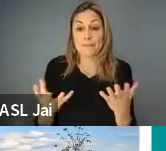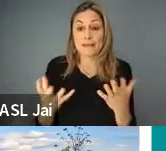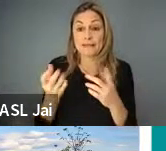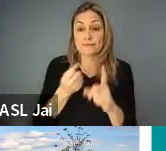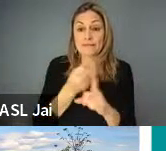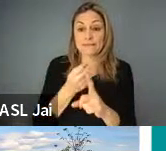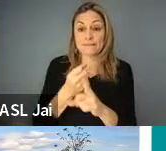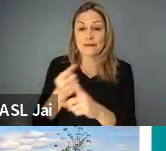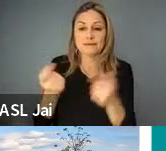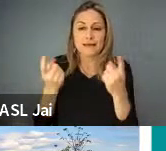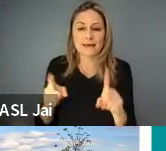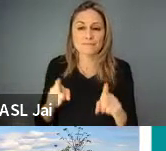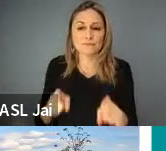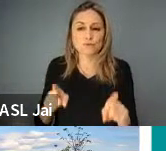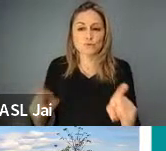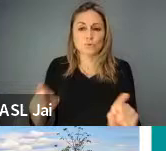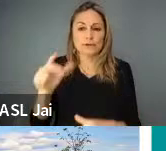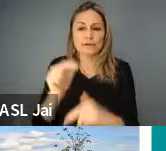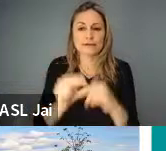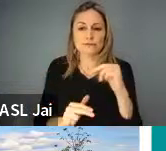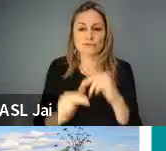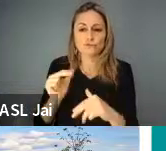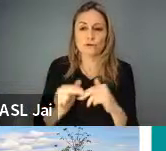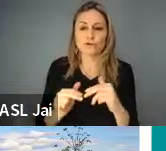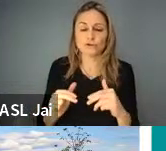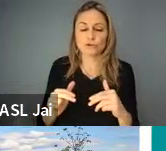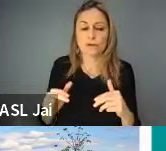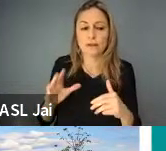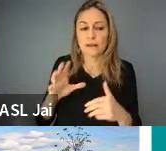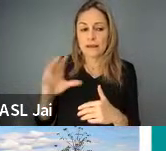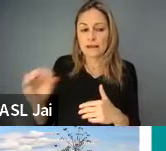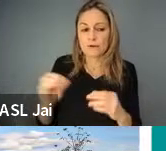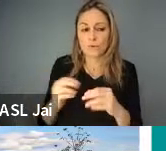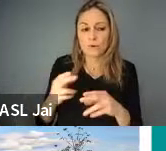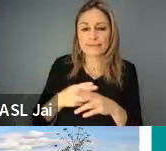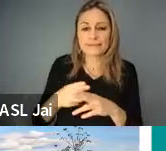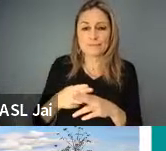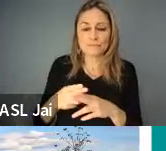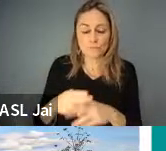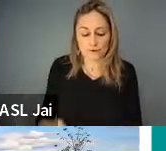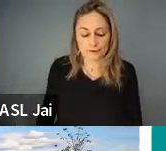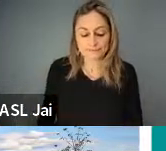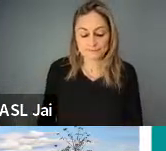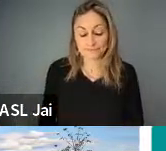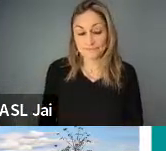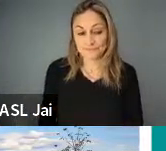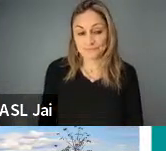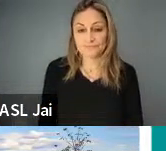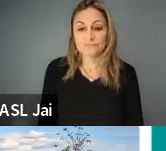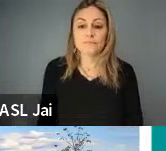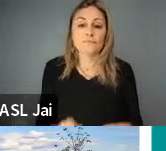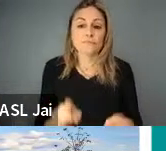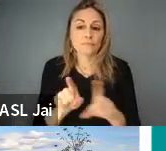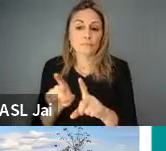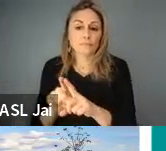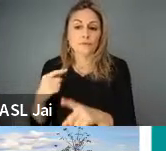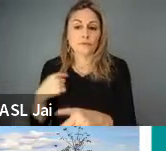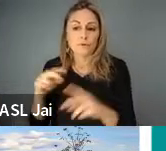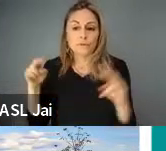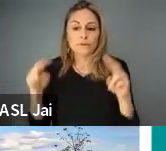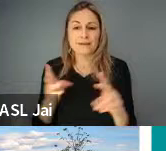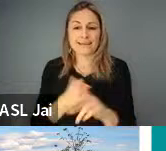impacts occur during construction and are more temporary. We also look at what's called